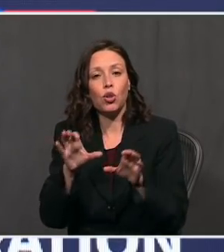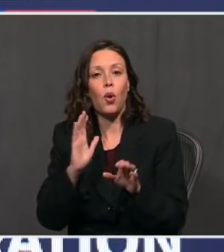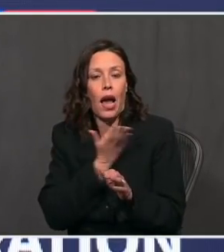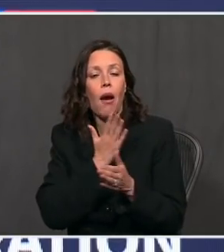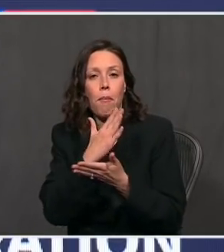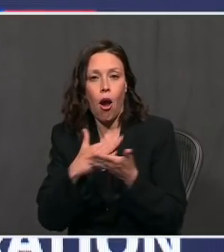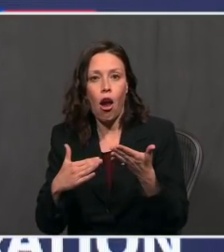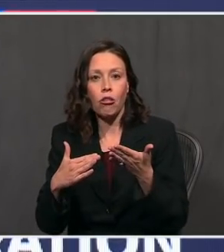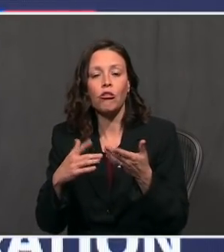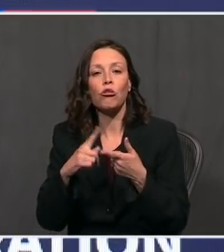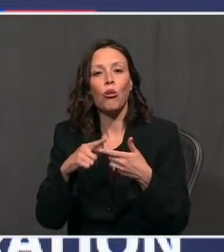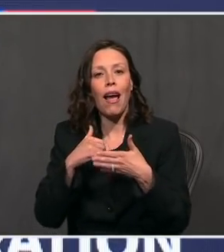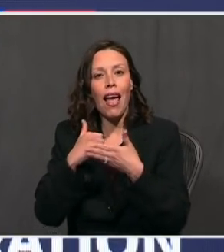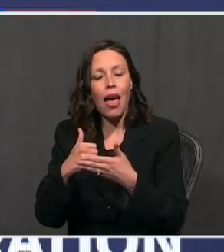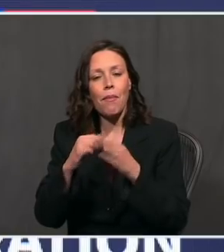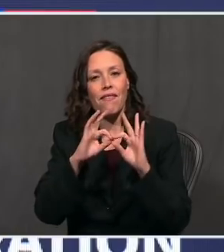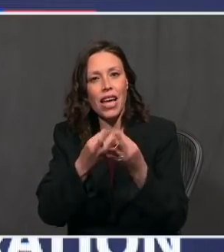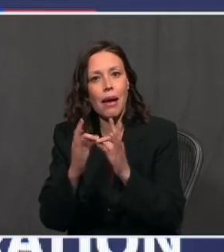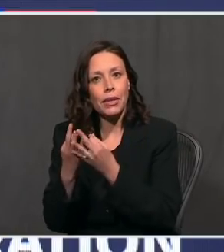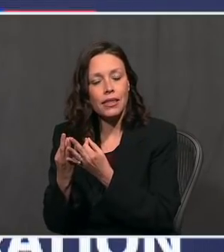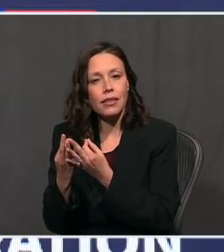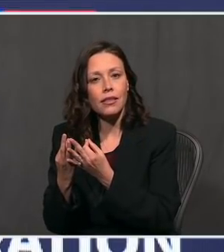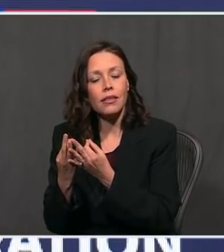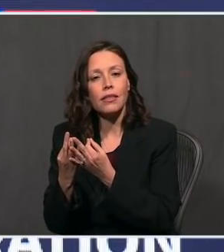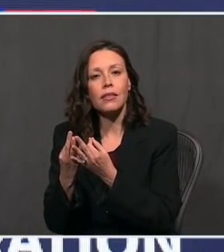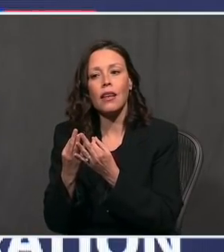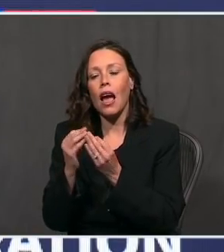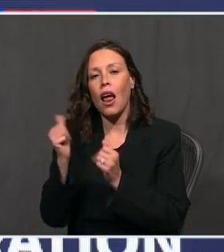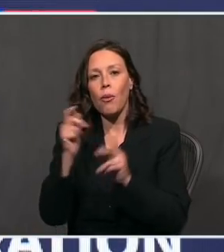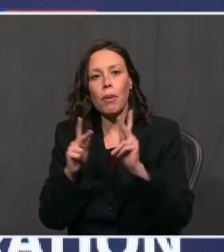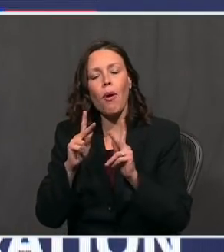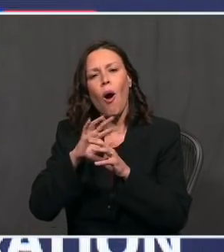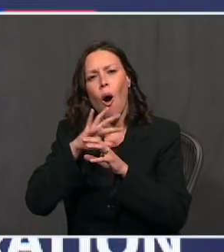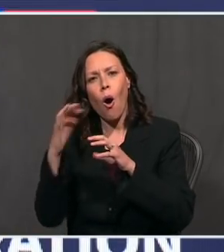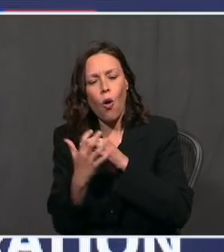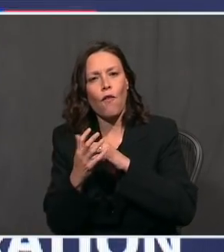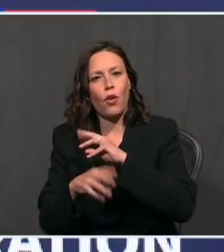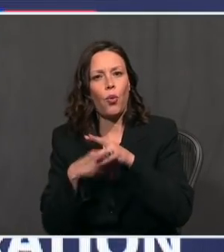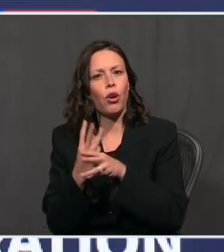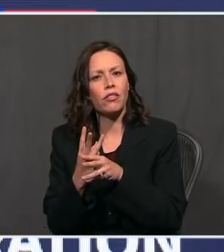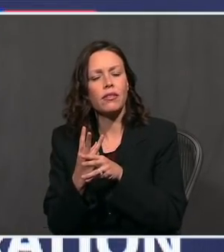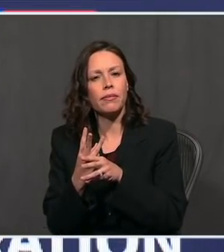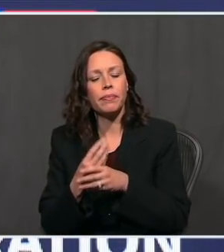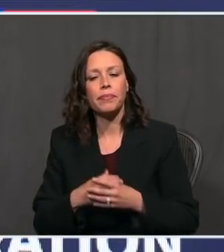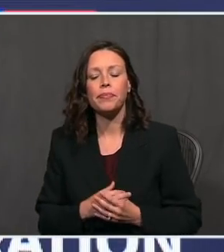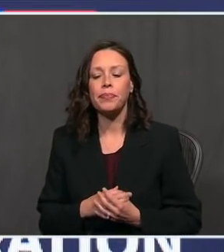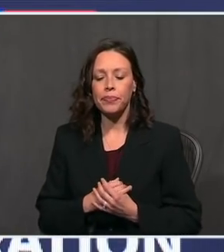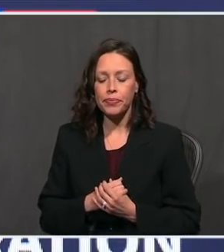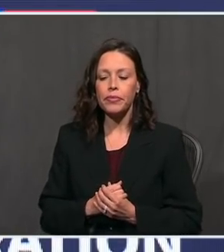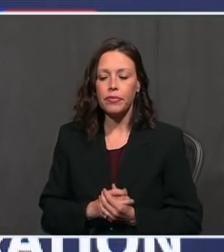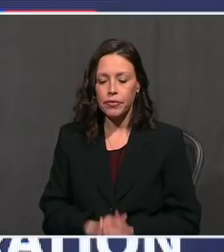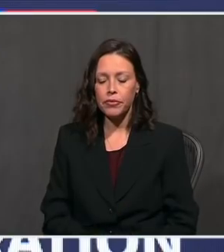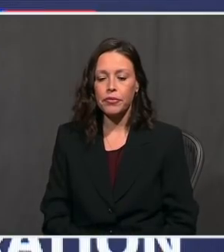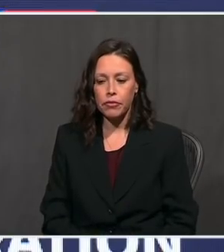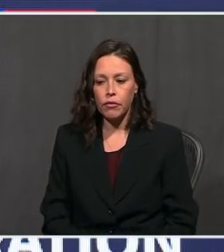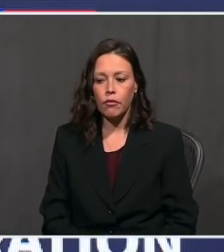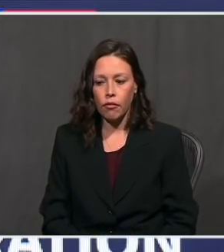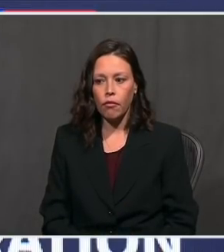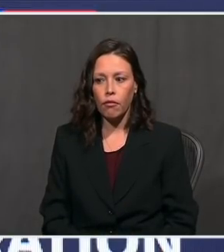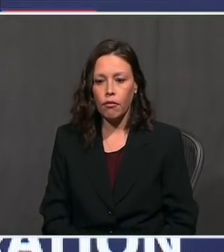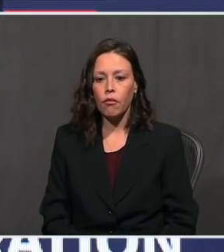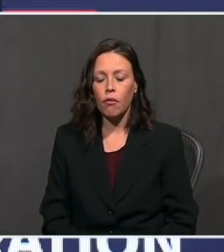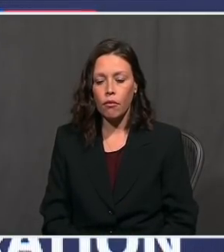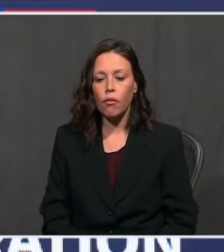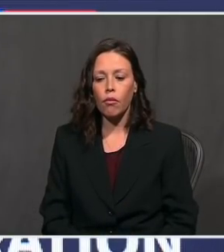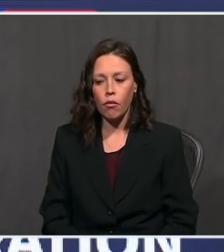part to help families and peoples around the world. From the very beginning, I hope it is evident to all of